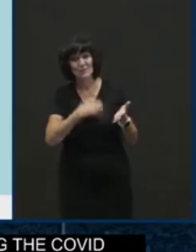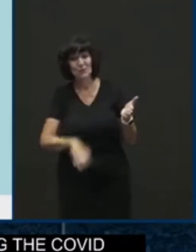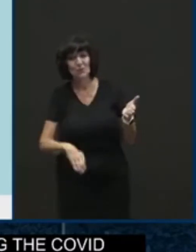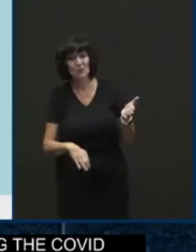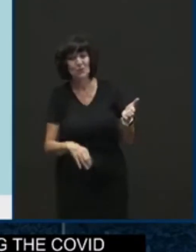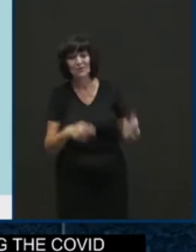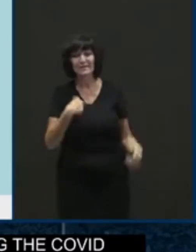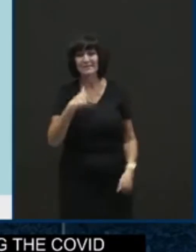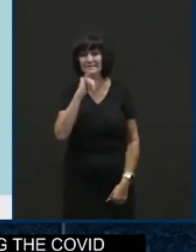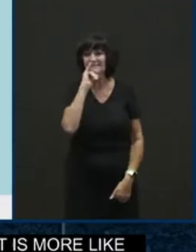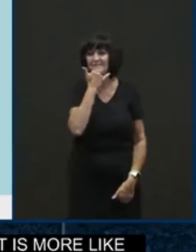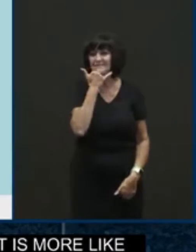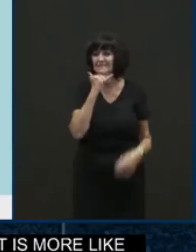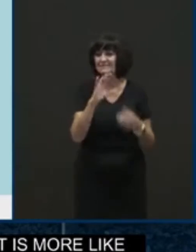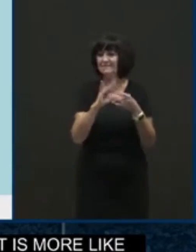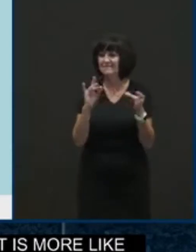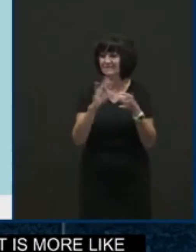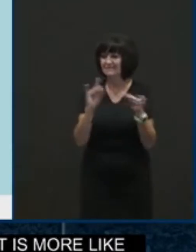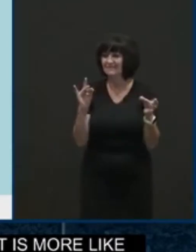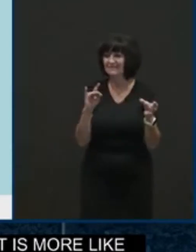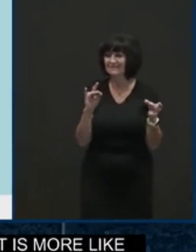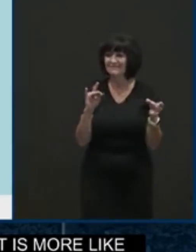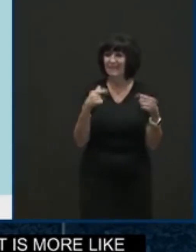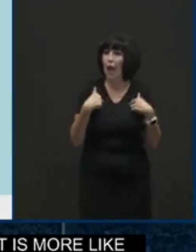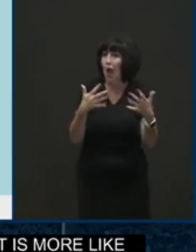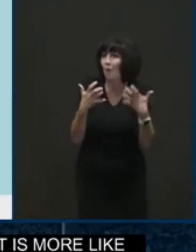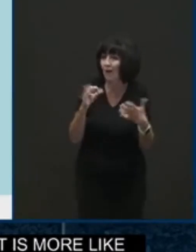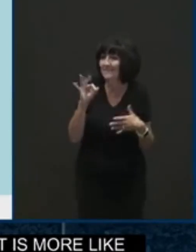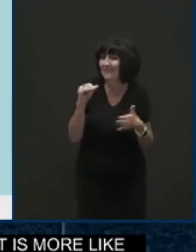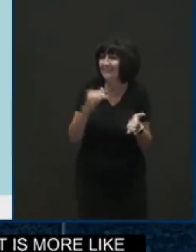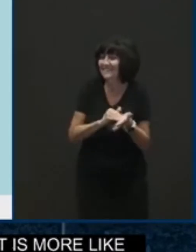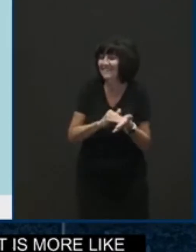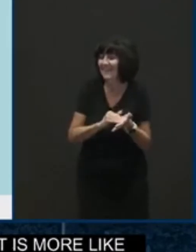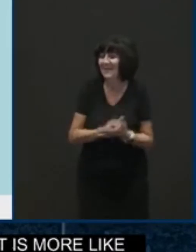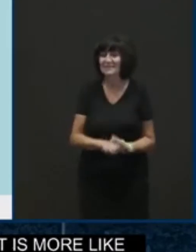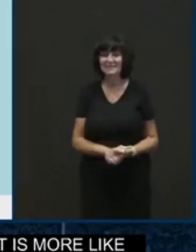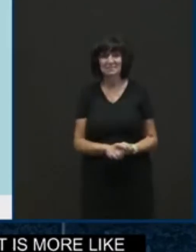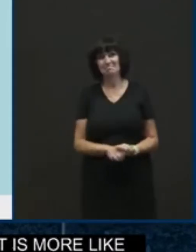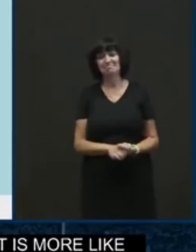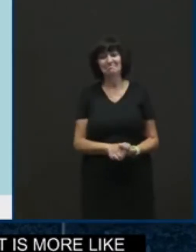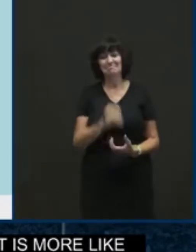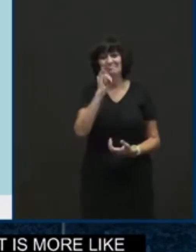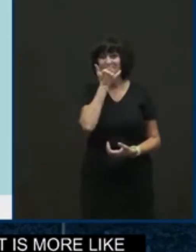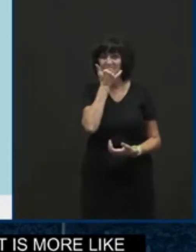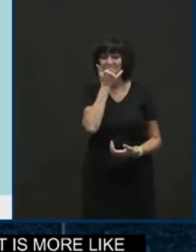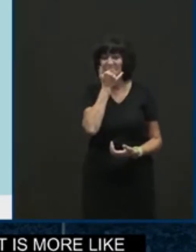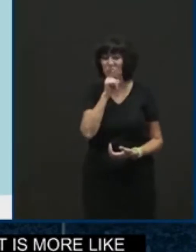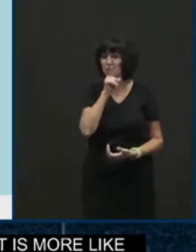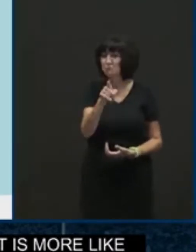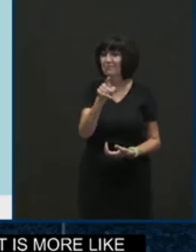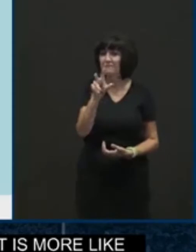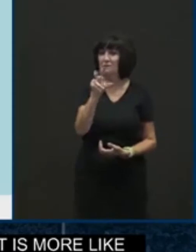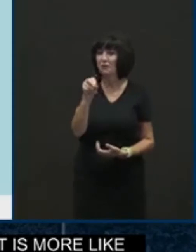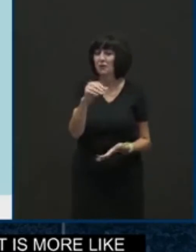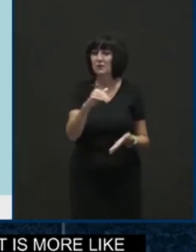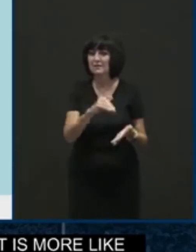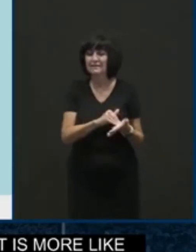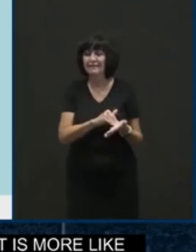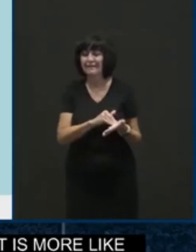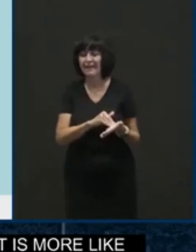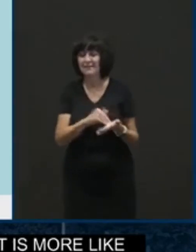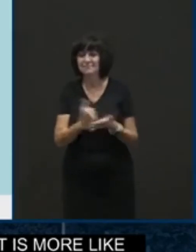misspoke earlier. I just want it to be 90,000, I think is what it is. That would get us close to